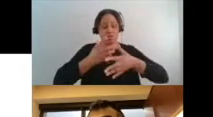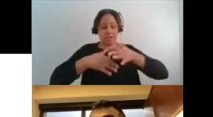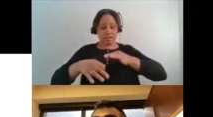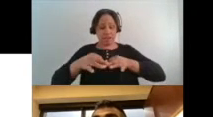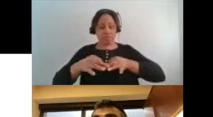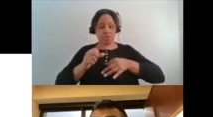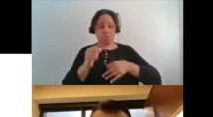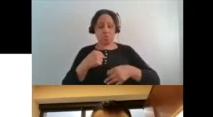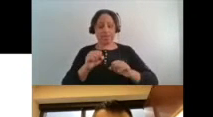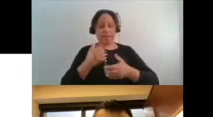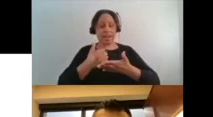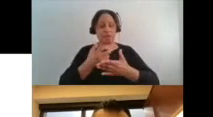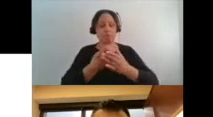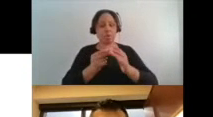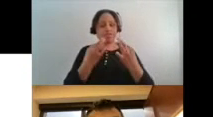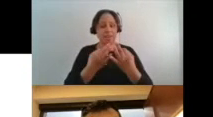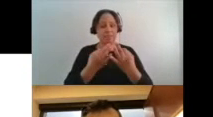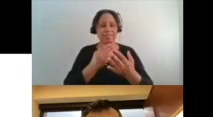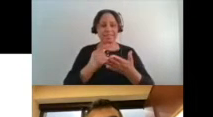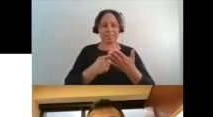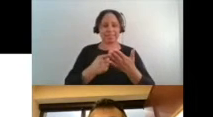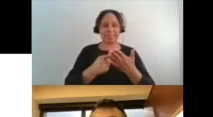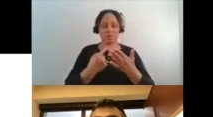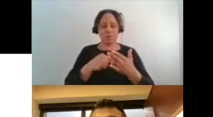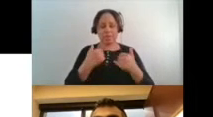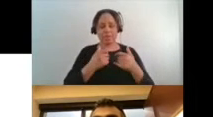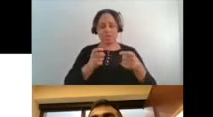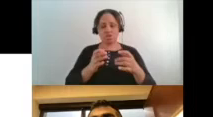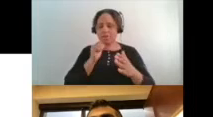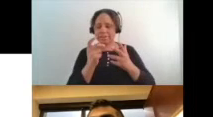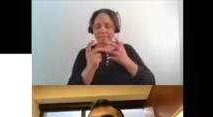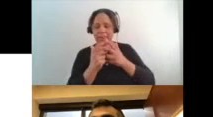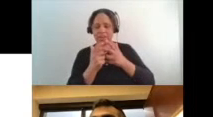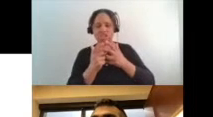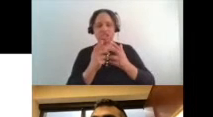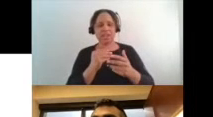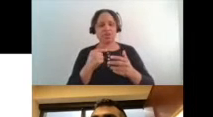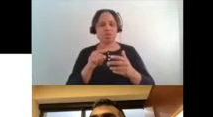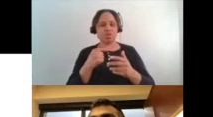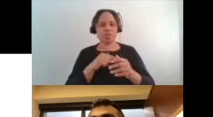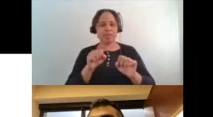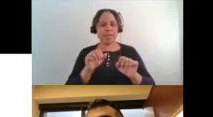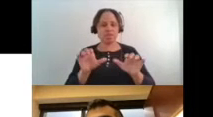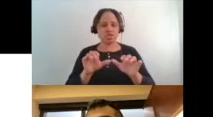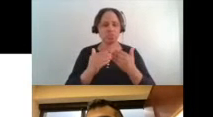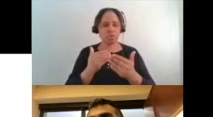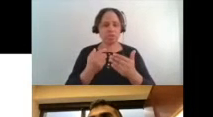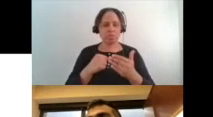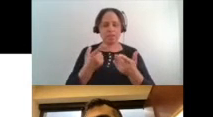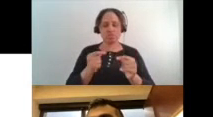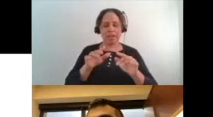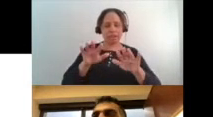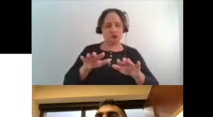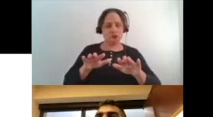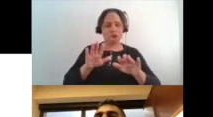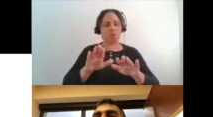organs. And sometimes when you have an incompatible donor, we can also do what's called desensitization, where we sort of calm your immune system so that you'll accept